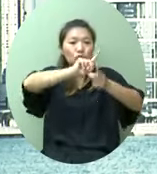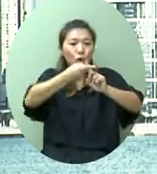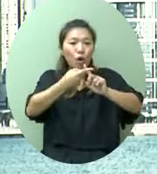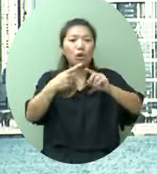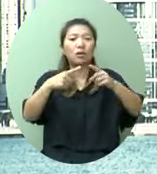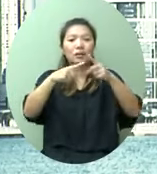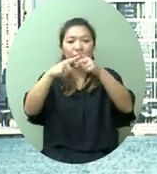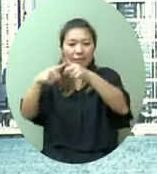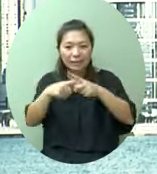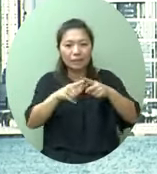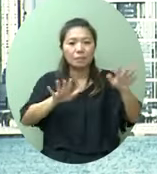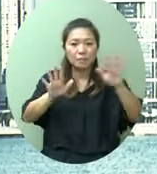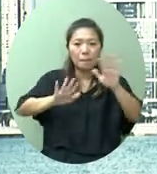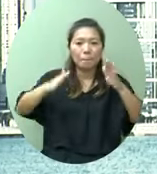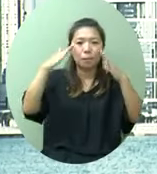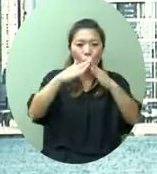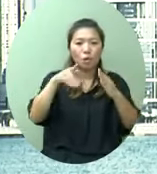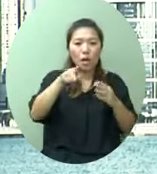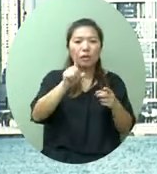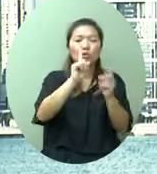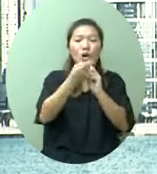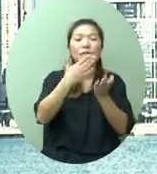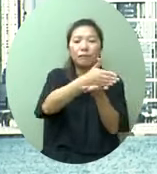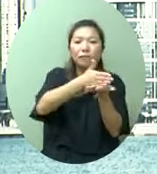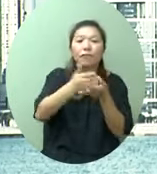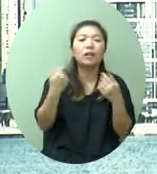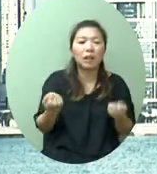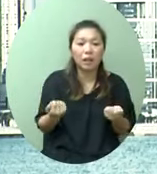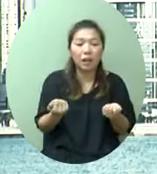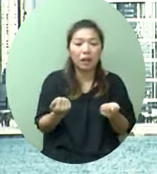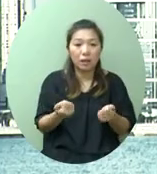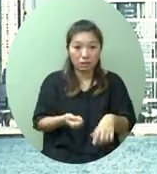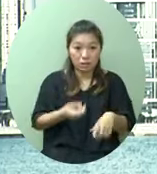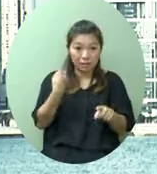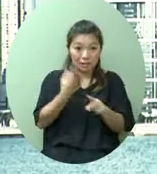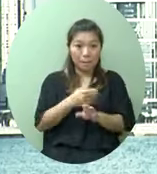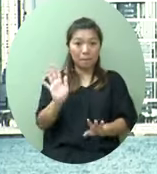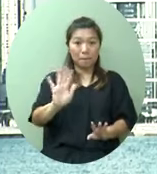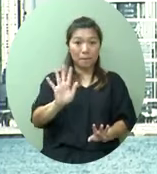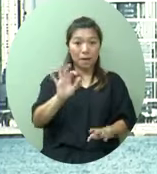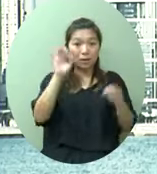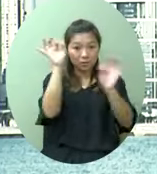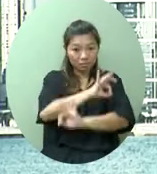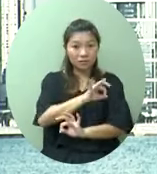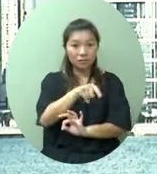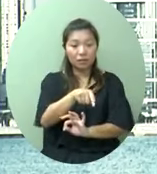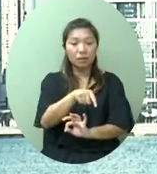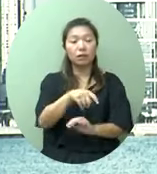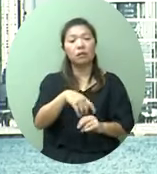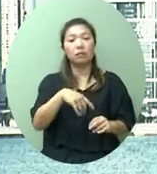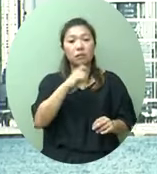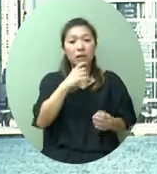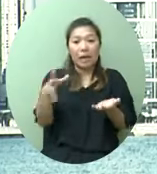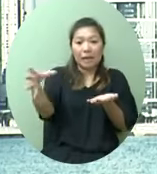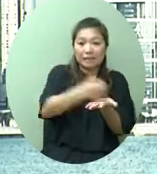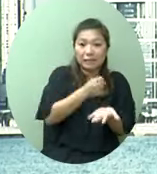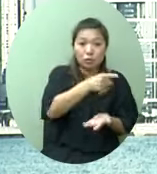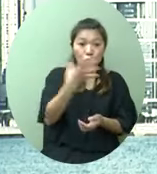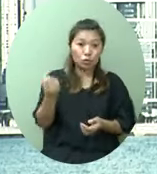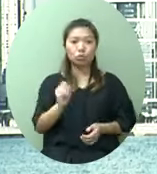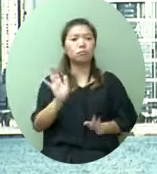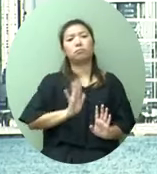not constitute any taking away of power as you have described. But I hope this is a matter of semantics. I'm sure